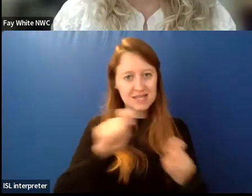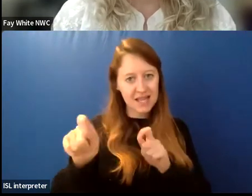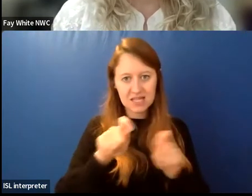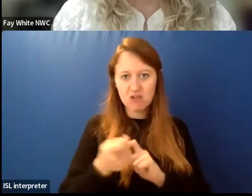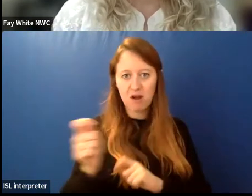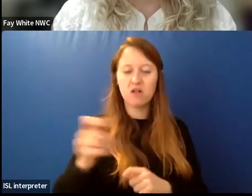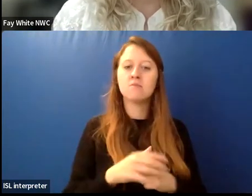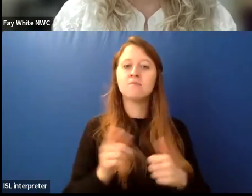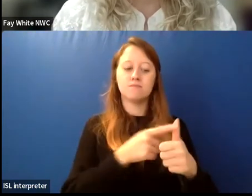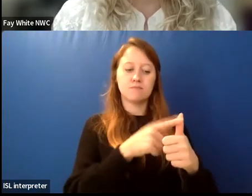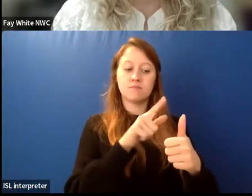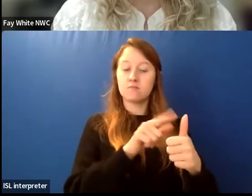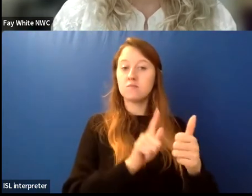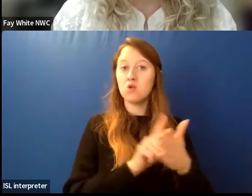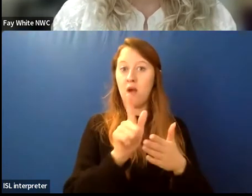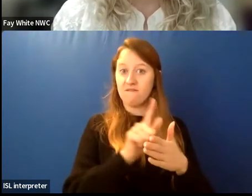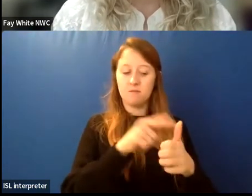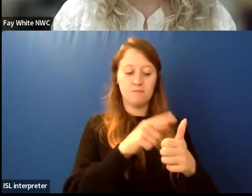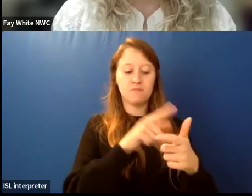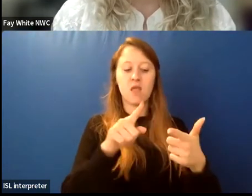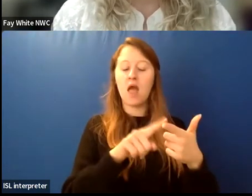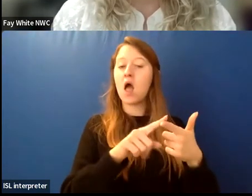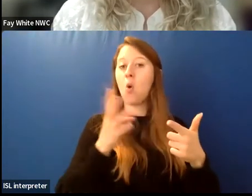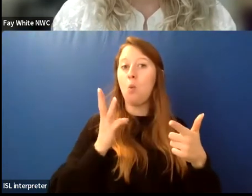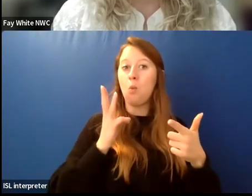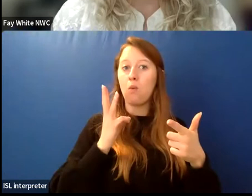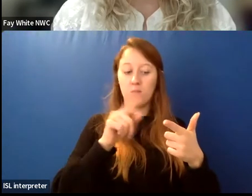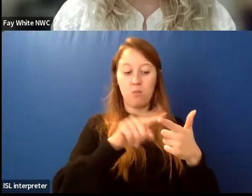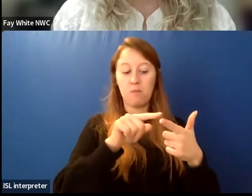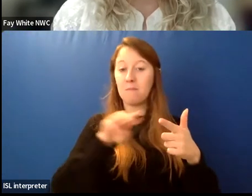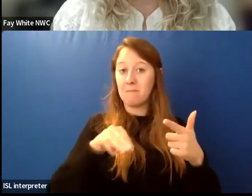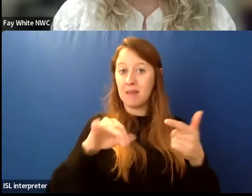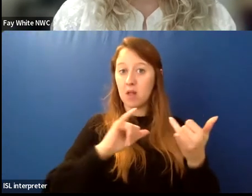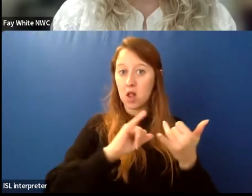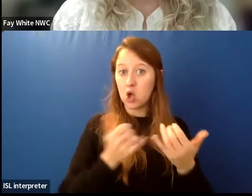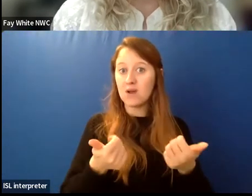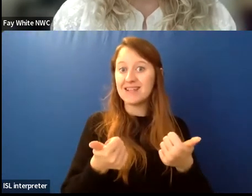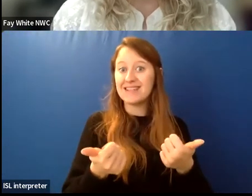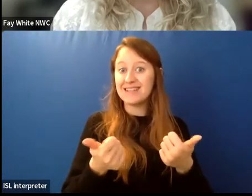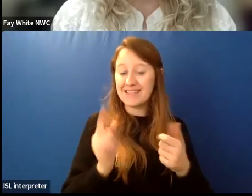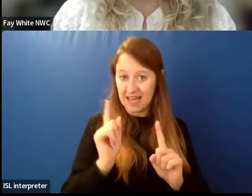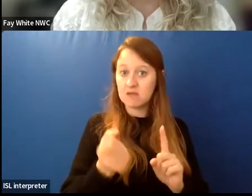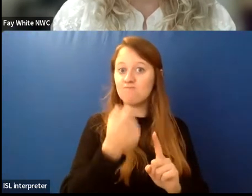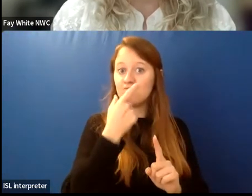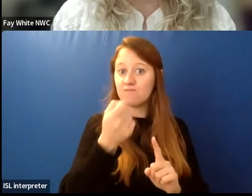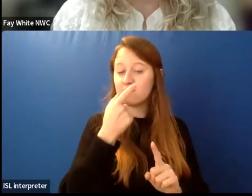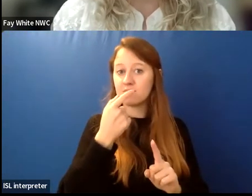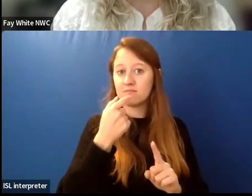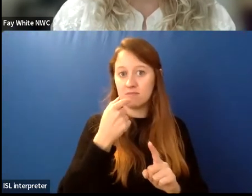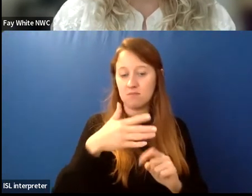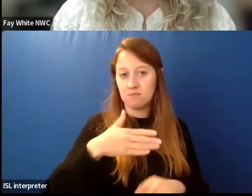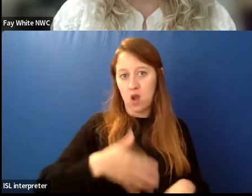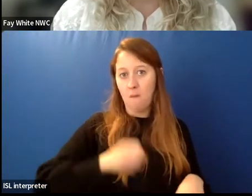had multiple rounds of medication abortion pills that didn't work, or people who want to travel for